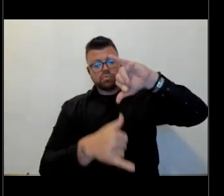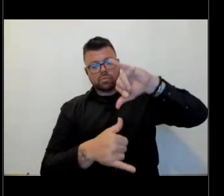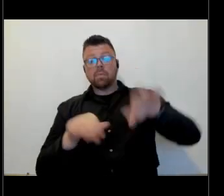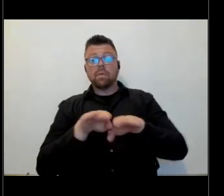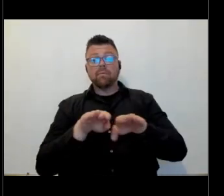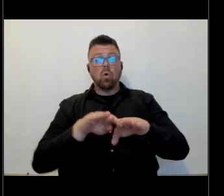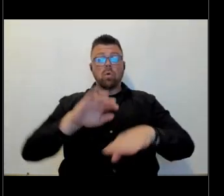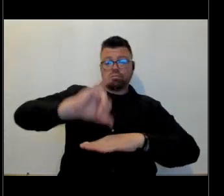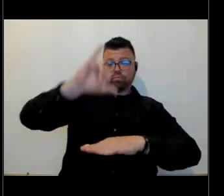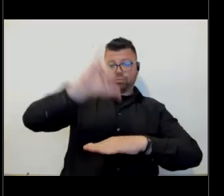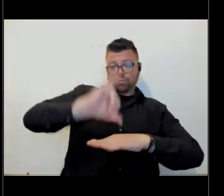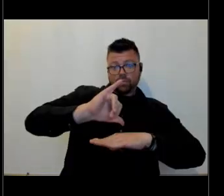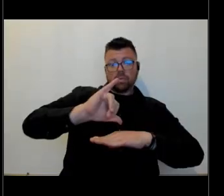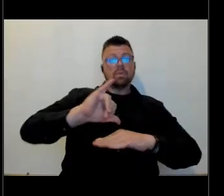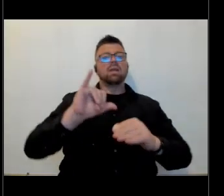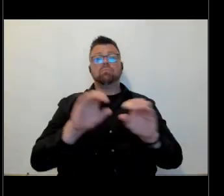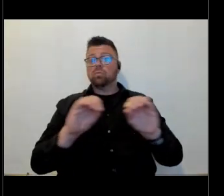floor.